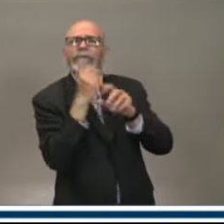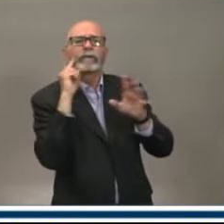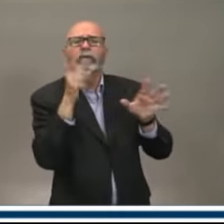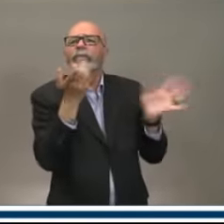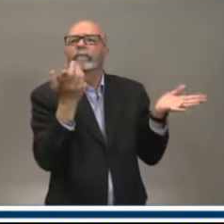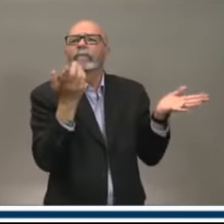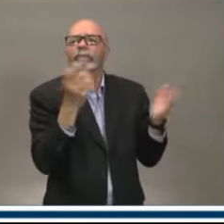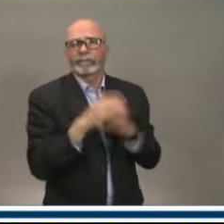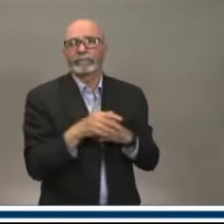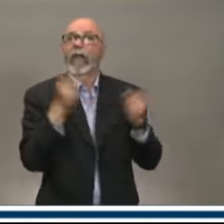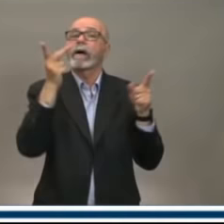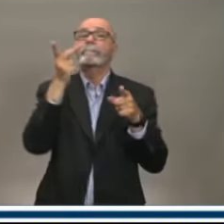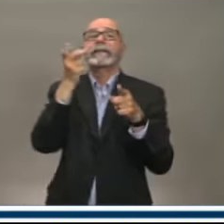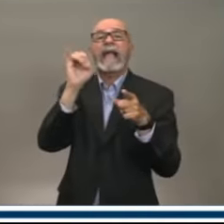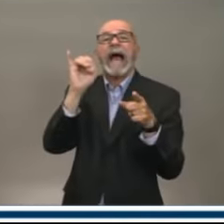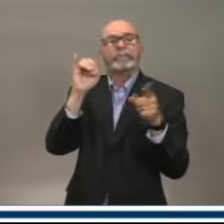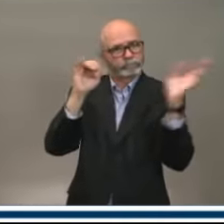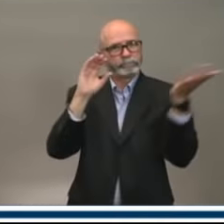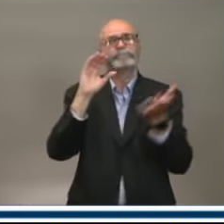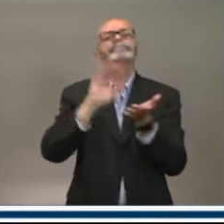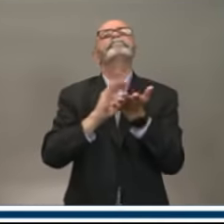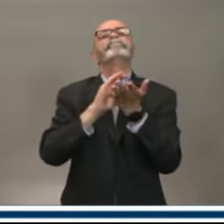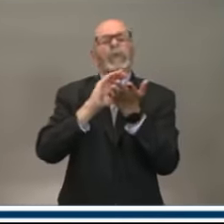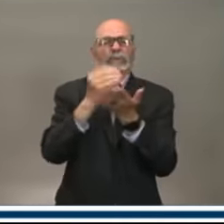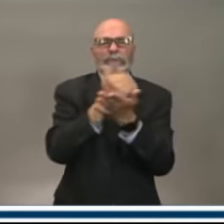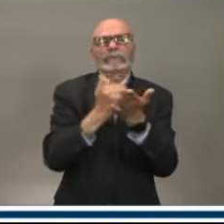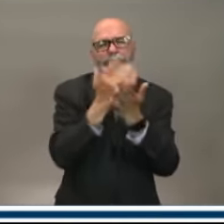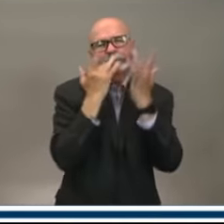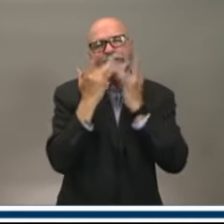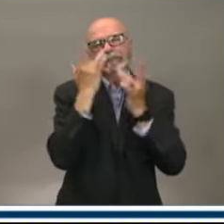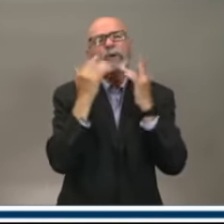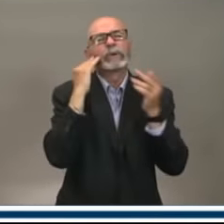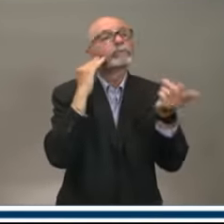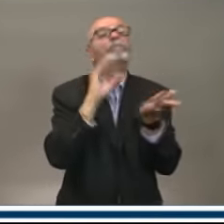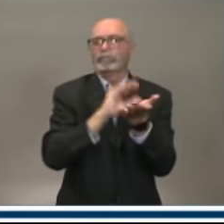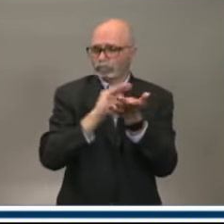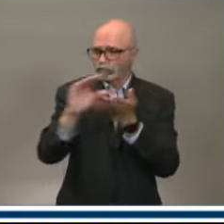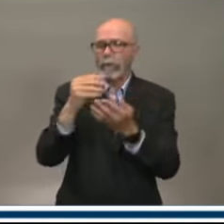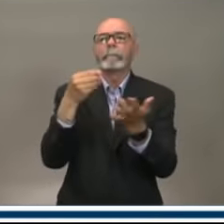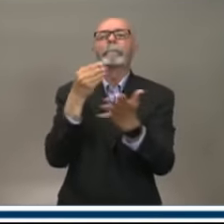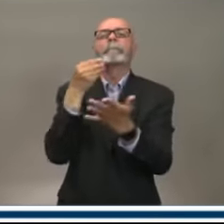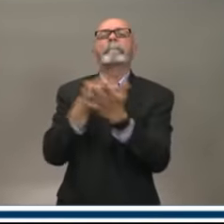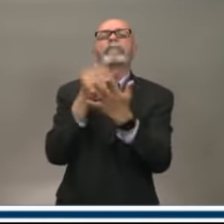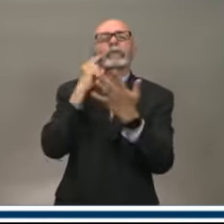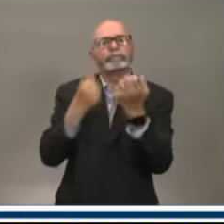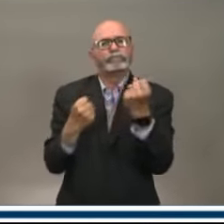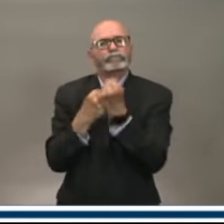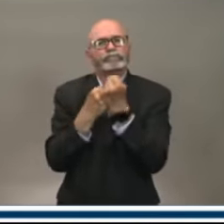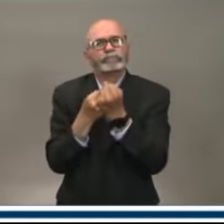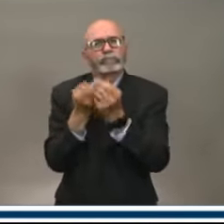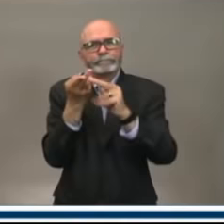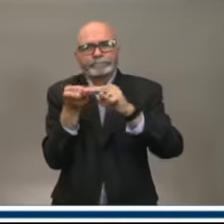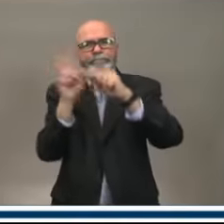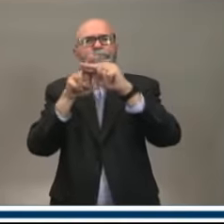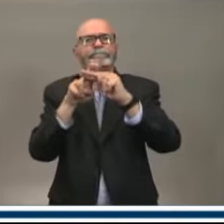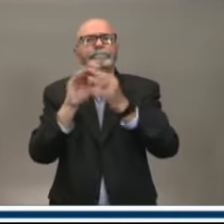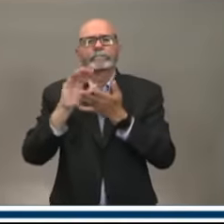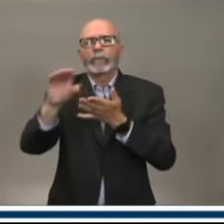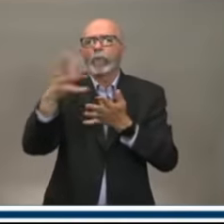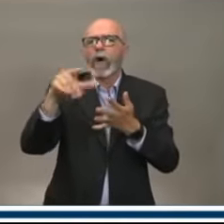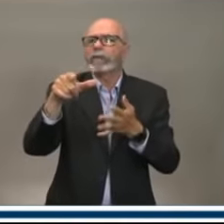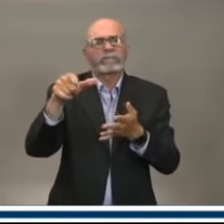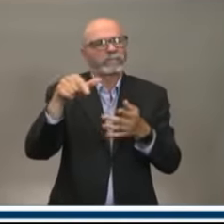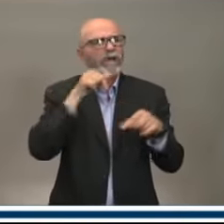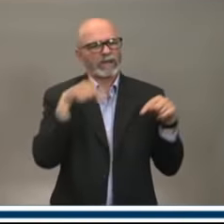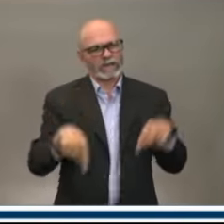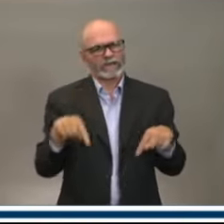these mostly low-wage workers in the program. So why did you exclude them from the Nova Scotian program? Well, first of all, I want to thank